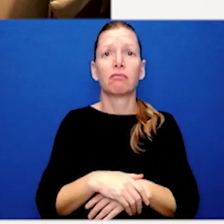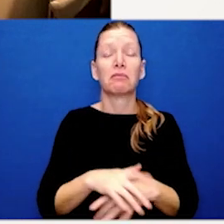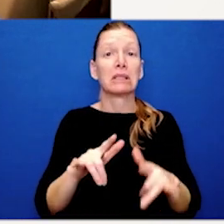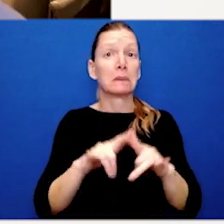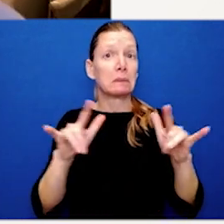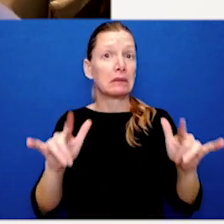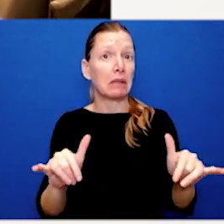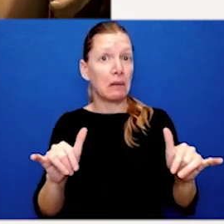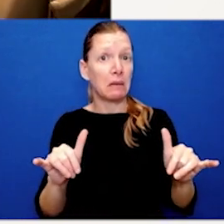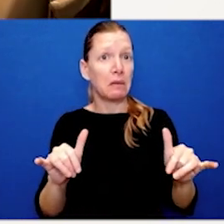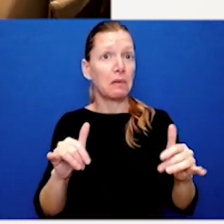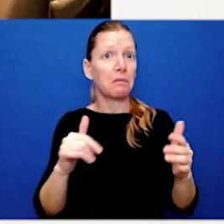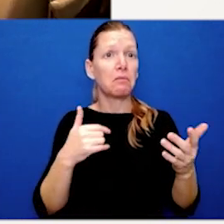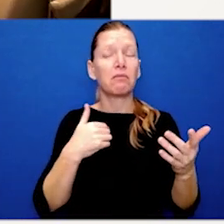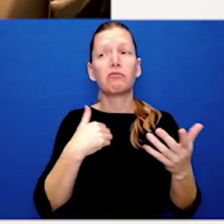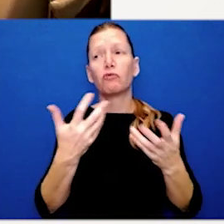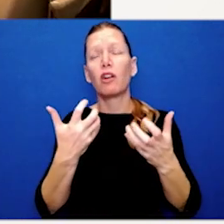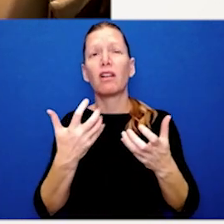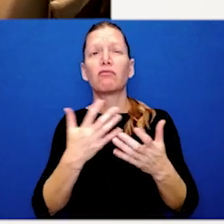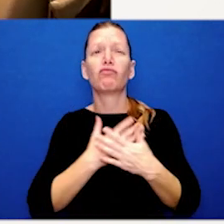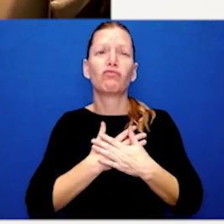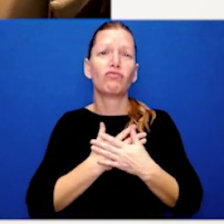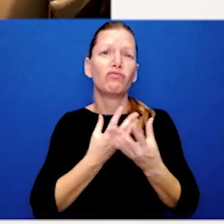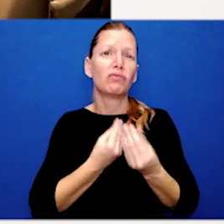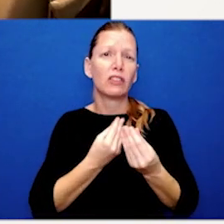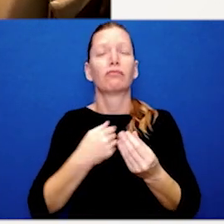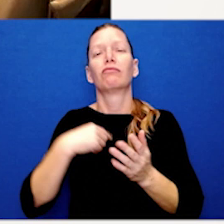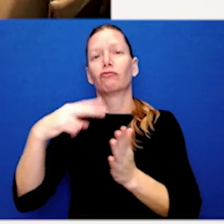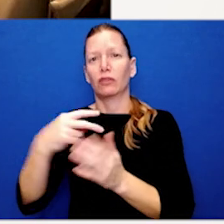Claudia Rankin. At the same time, I want tenderness.